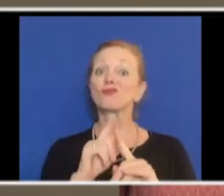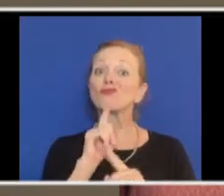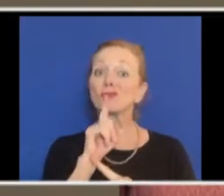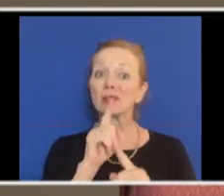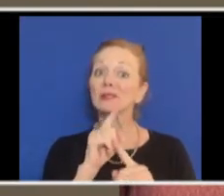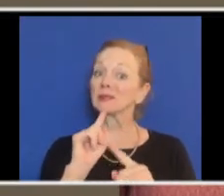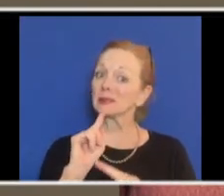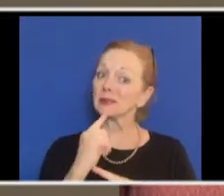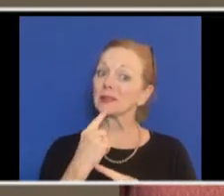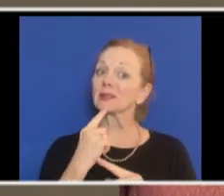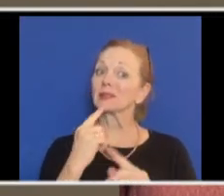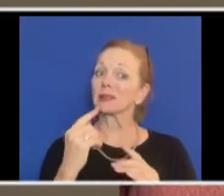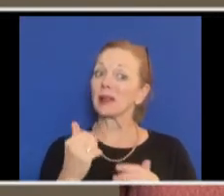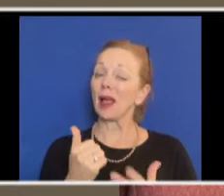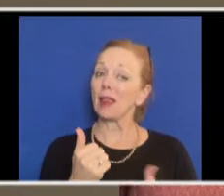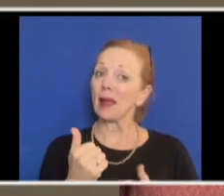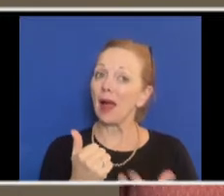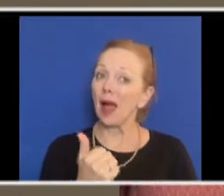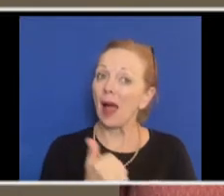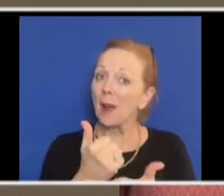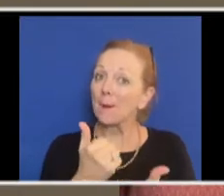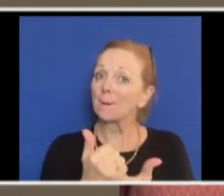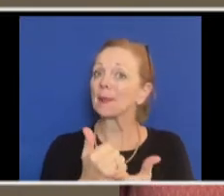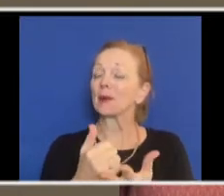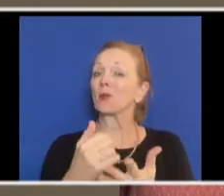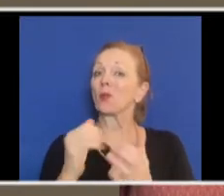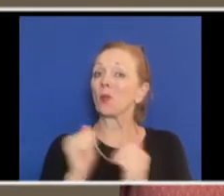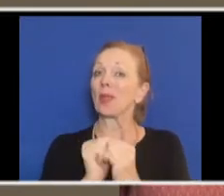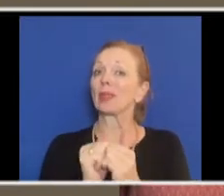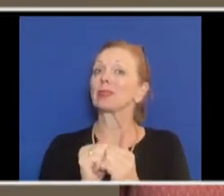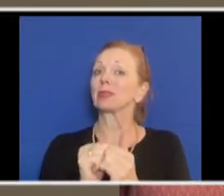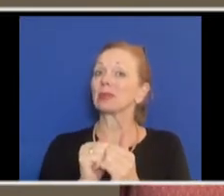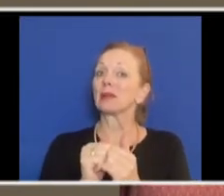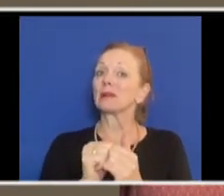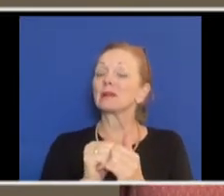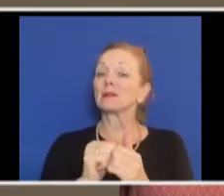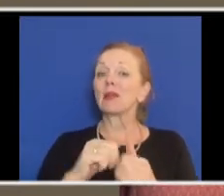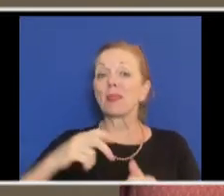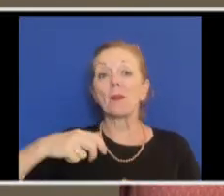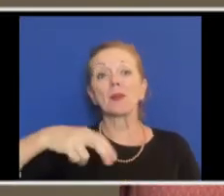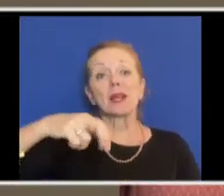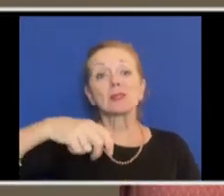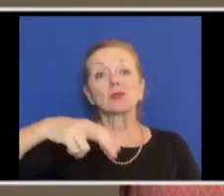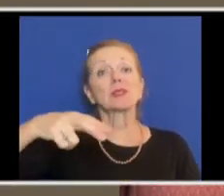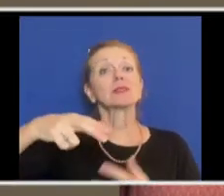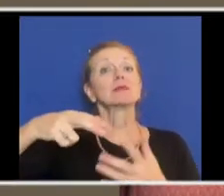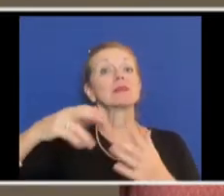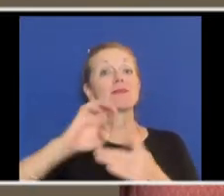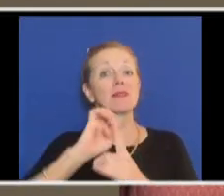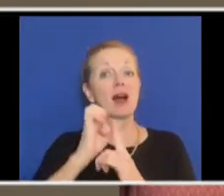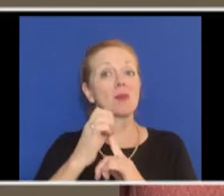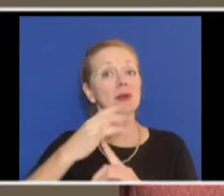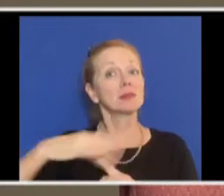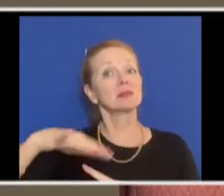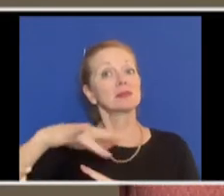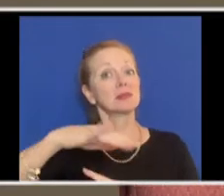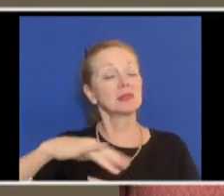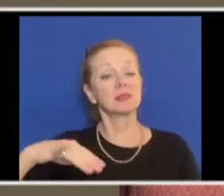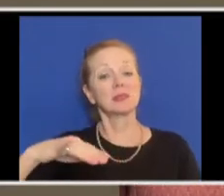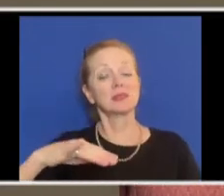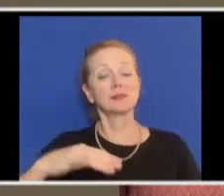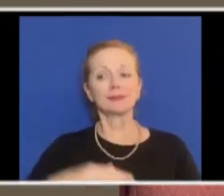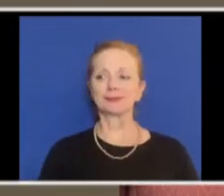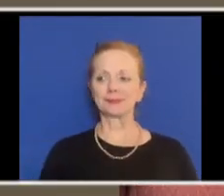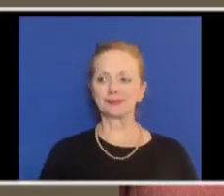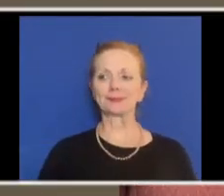that helps with pedestrian environment so um someone who doesn't